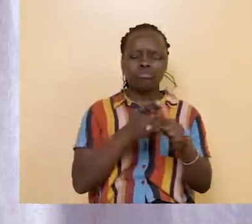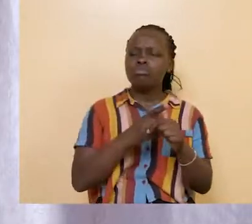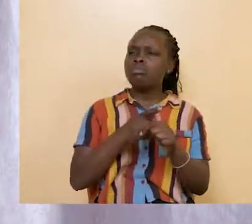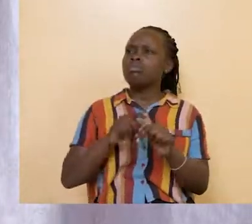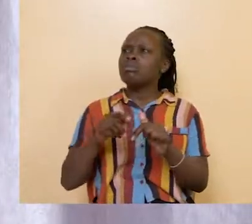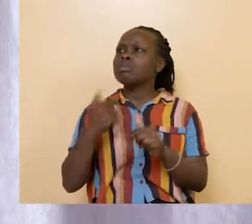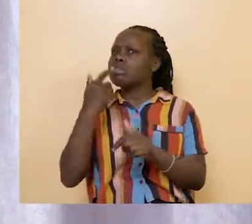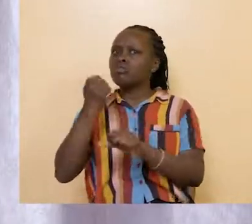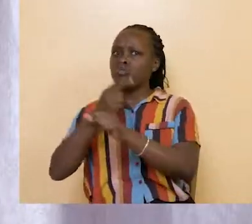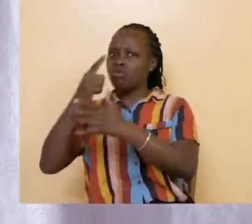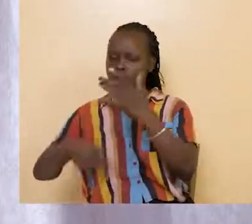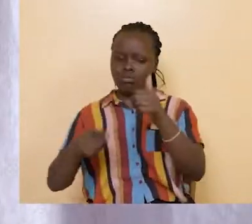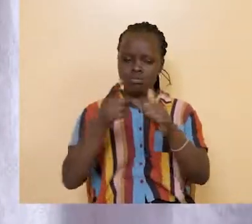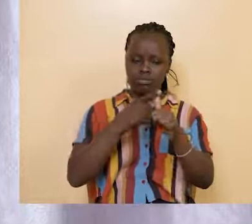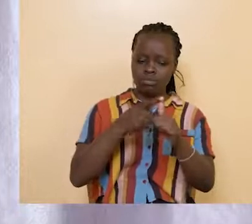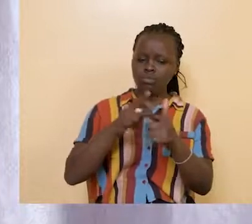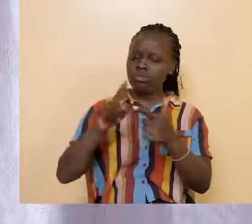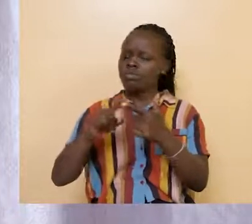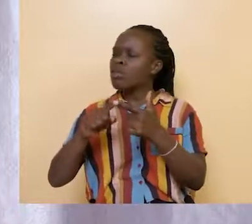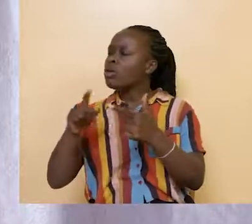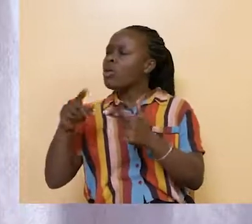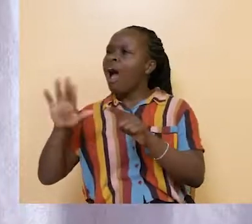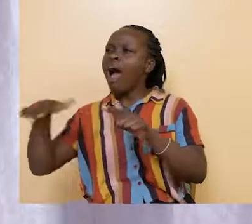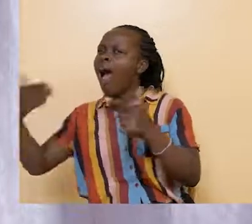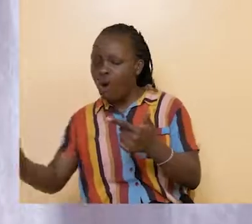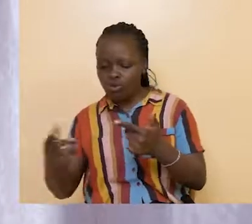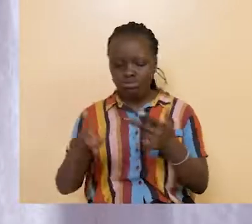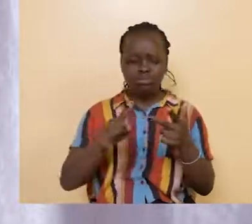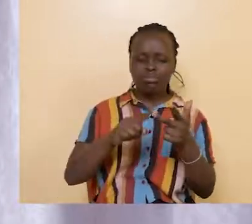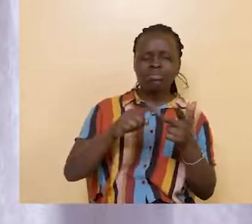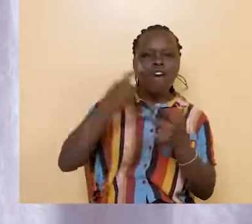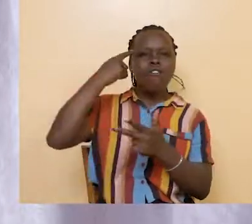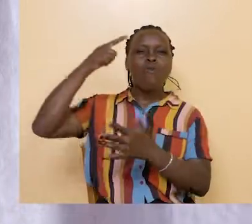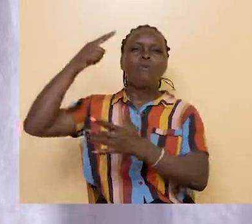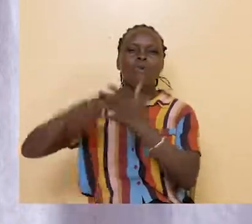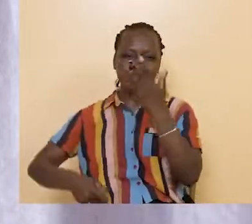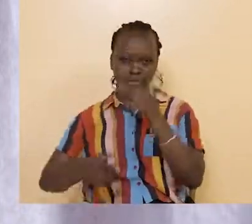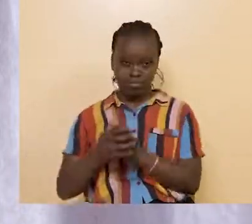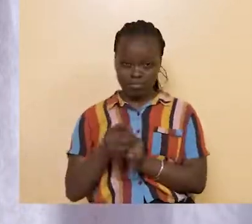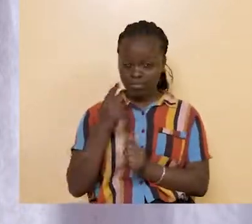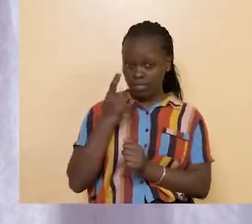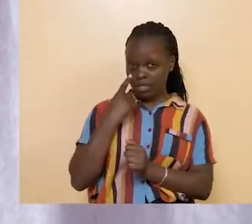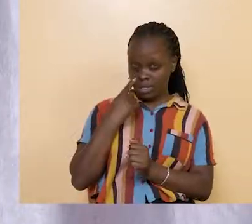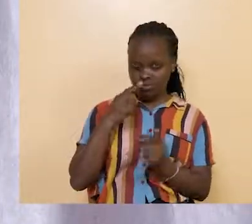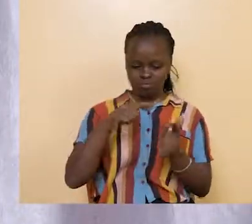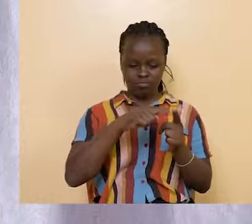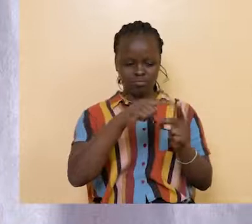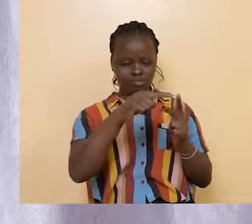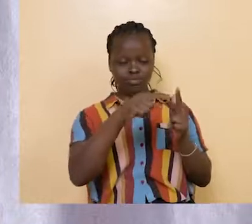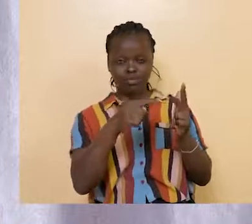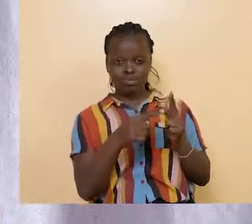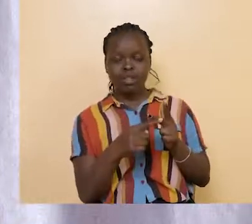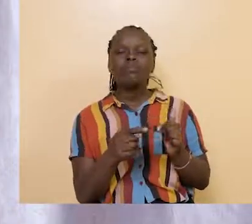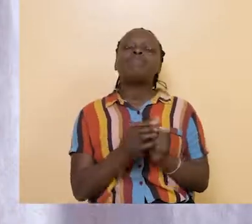is that he wanted to do. He said, we're going to make man, but we're not just going to make man, we're going to make him in our image, in our